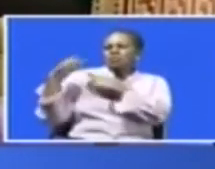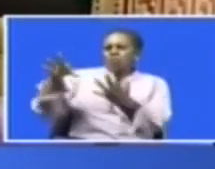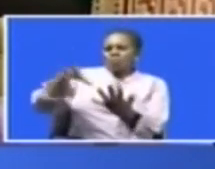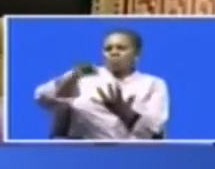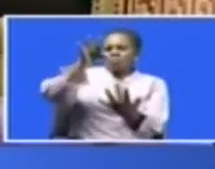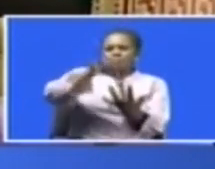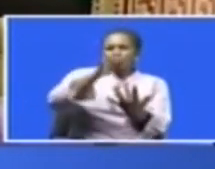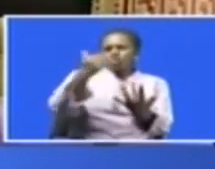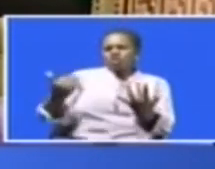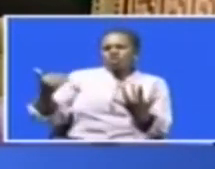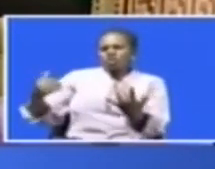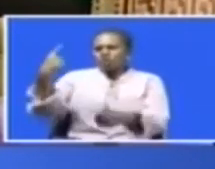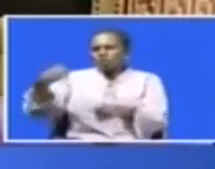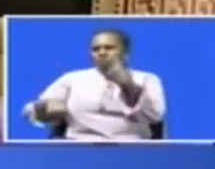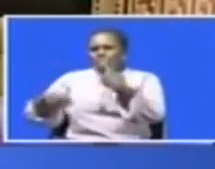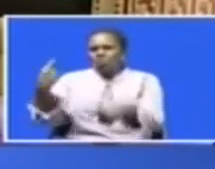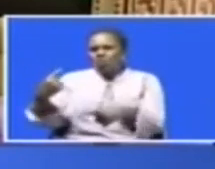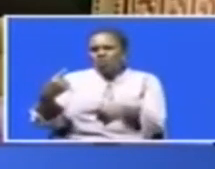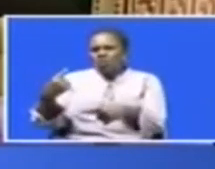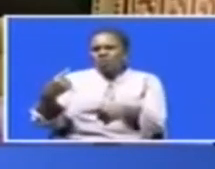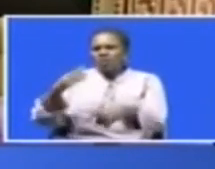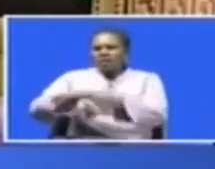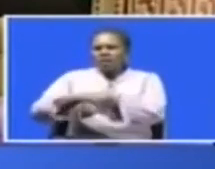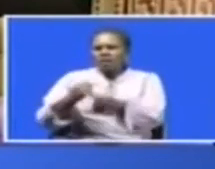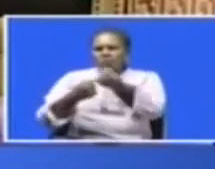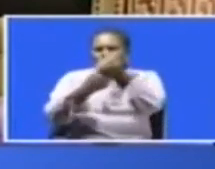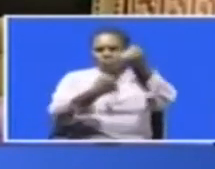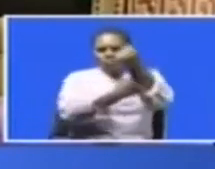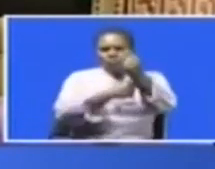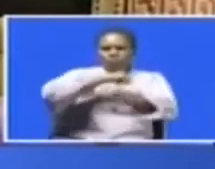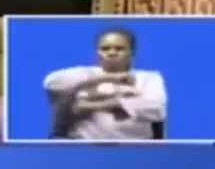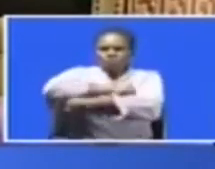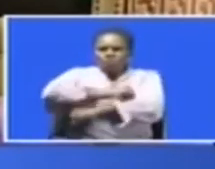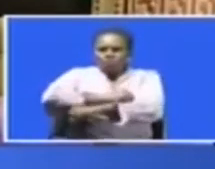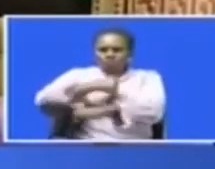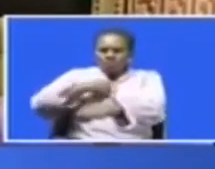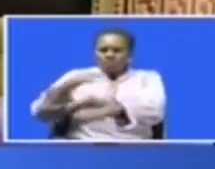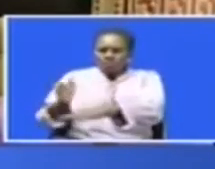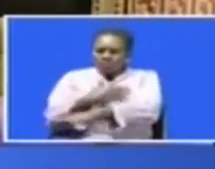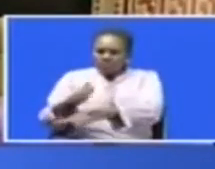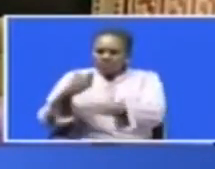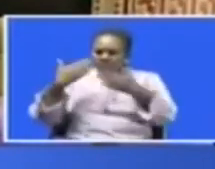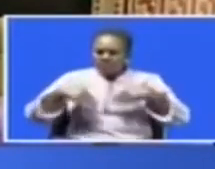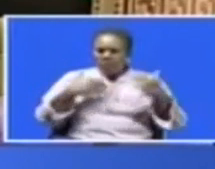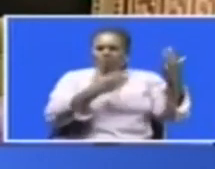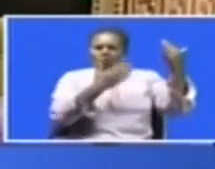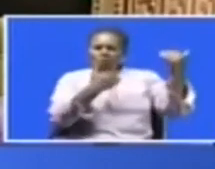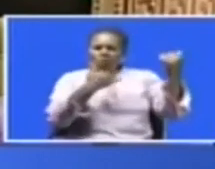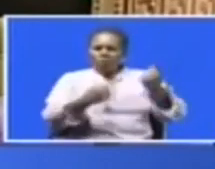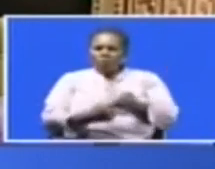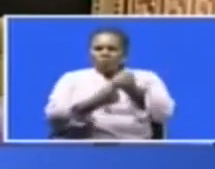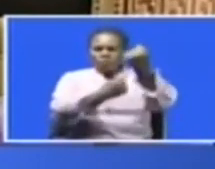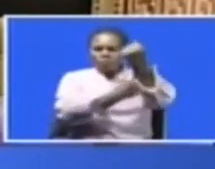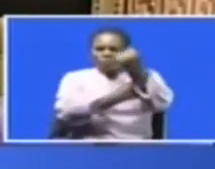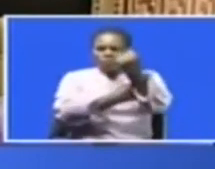out the kids who win so that they will get scholarships to the school. Mm-hmm. So my musicians, I'm hoping to find a lot of the orphans